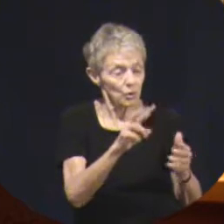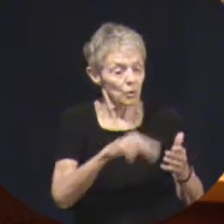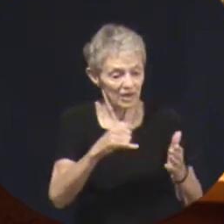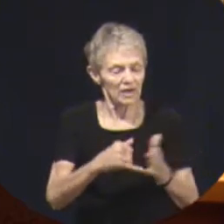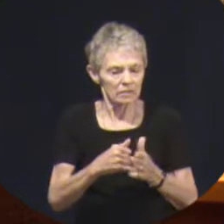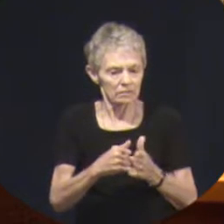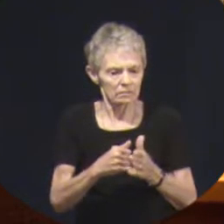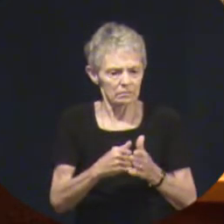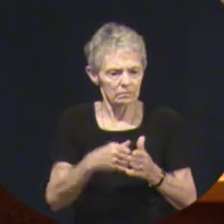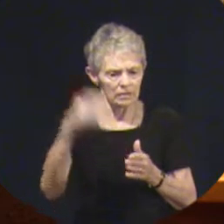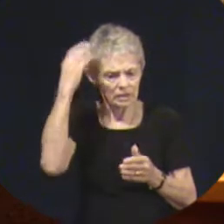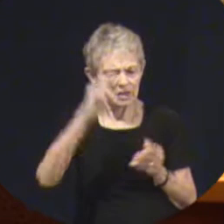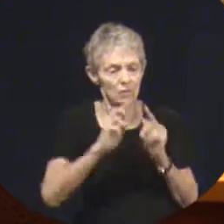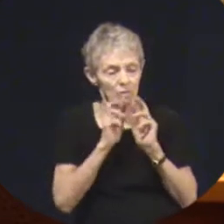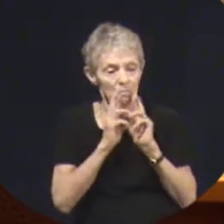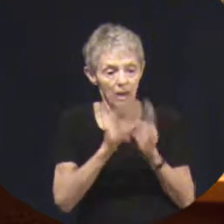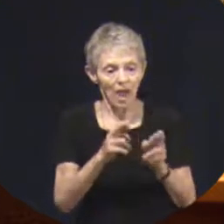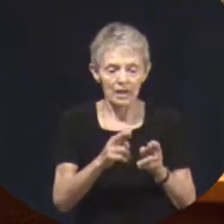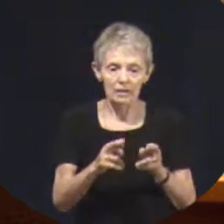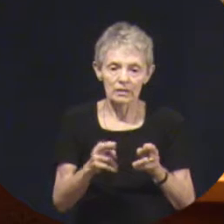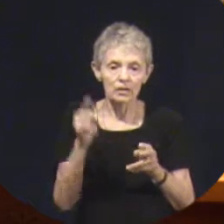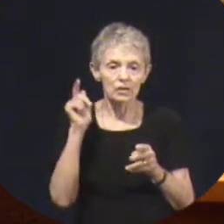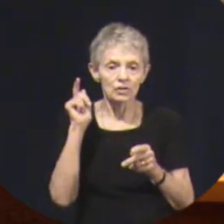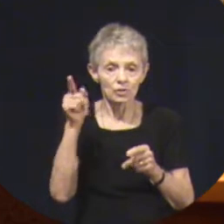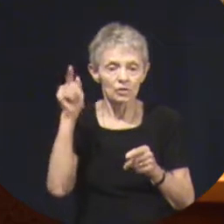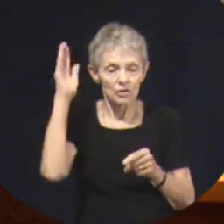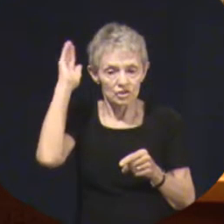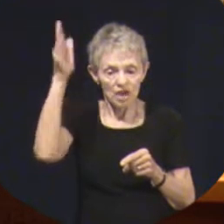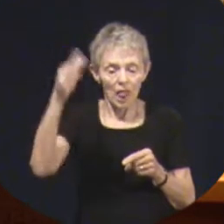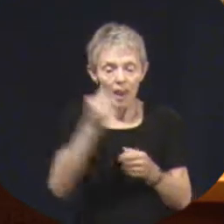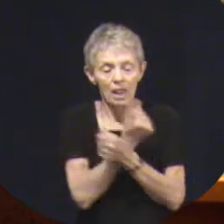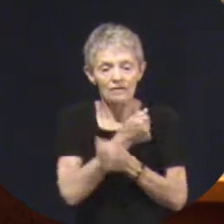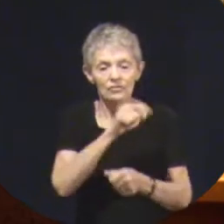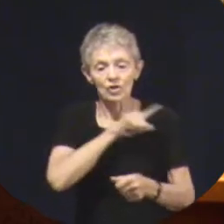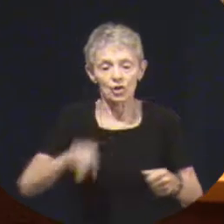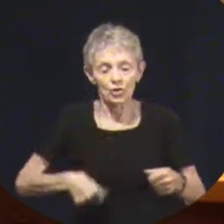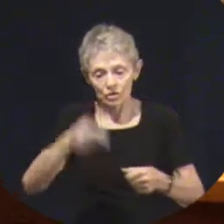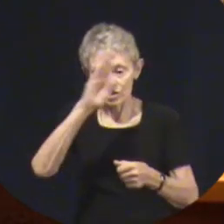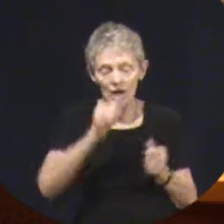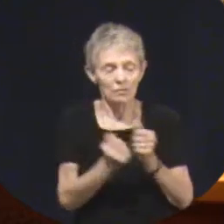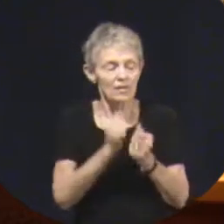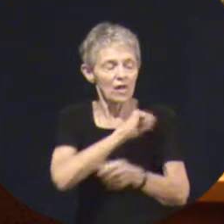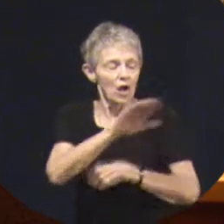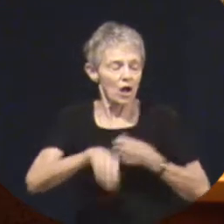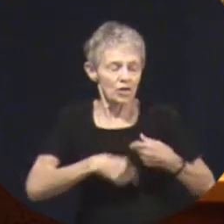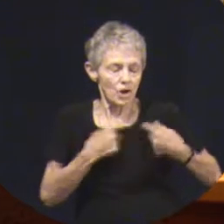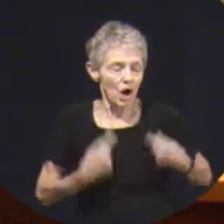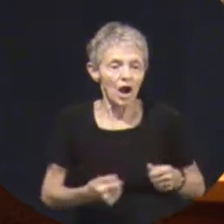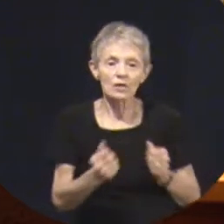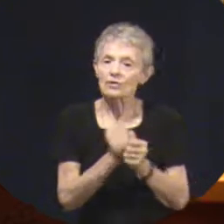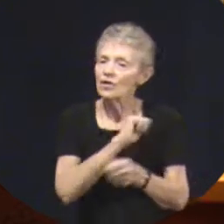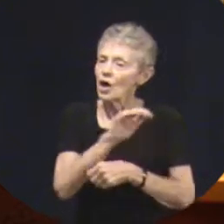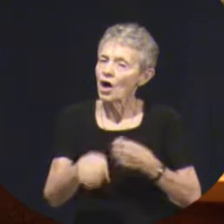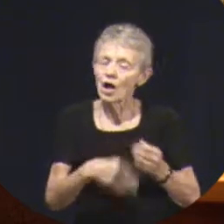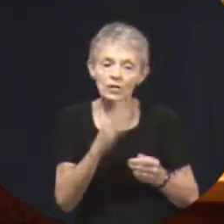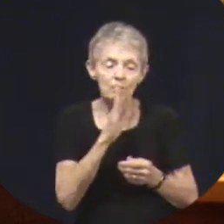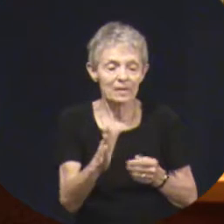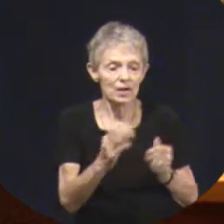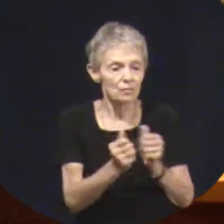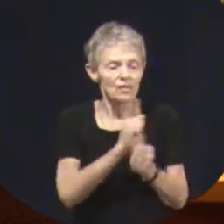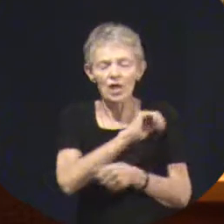He said in reply, "You shall love the Lord your God with all your heart, with all your being, with all your